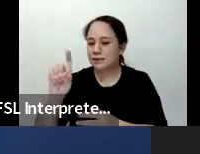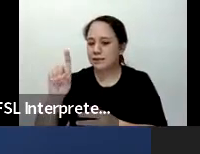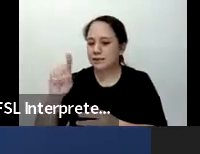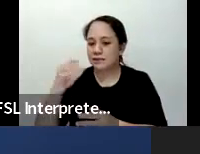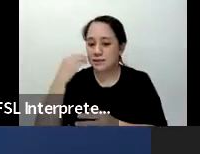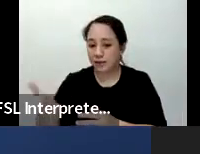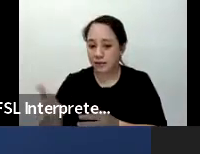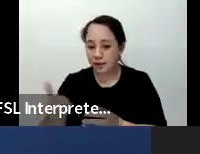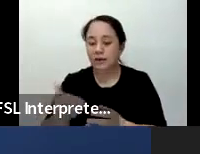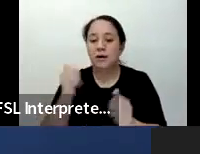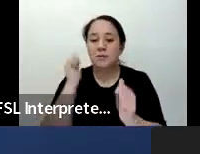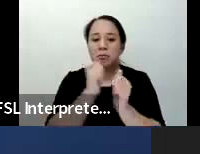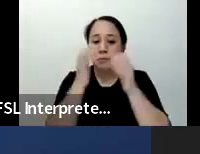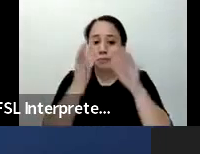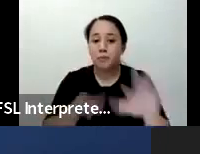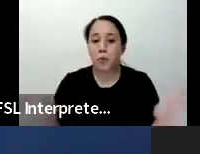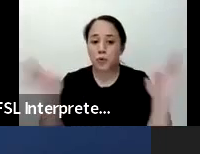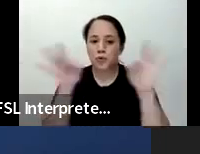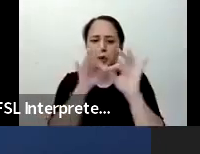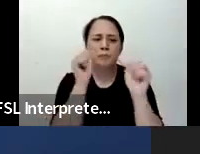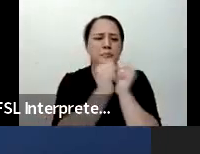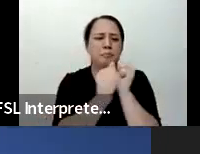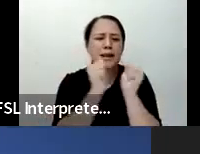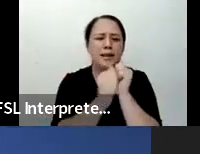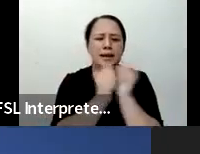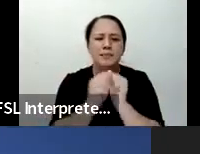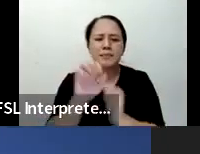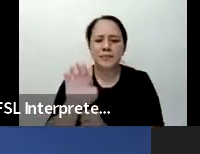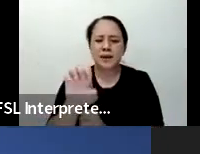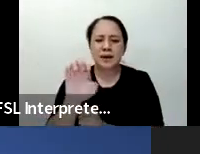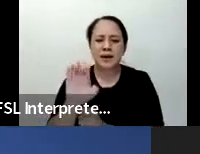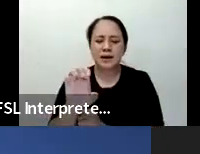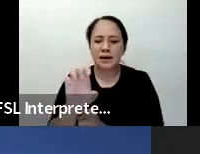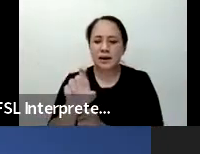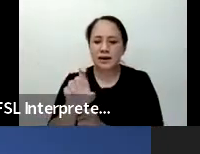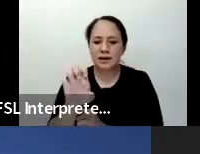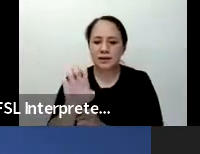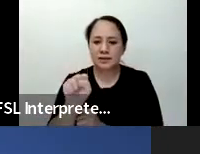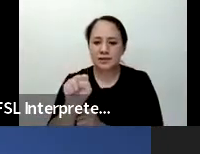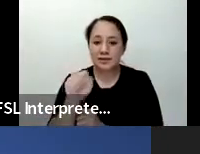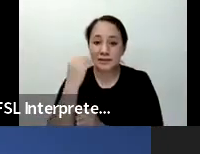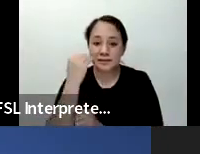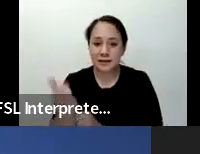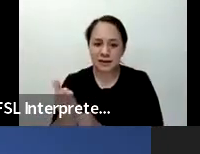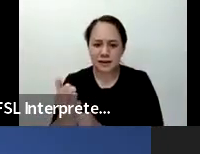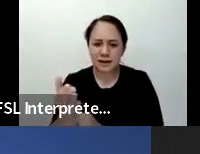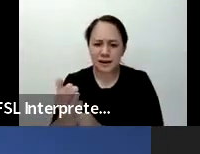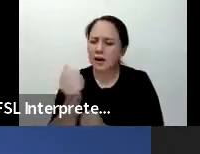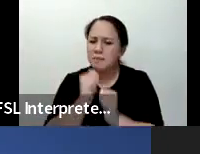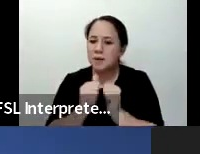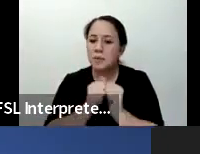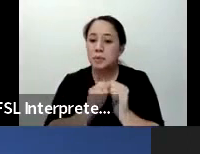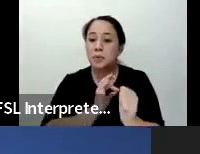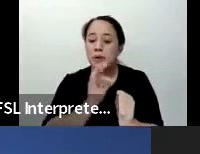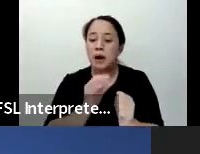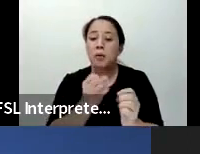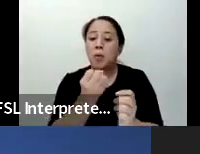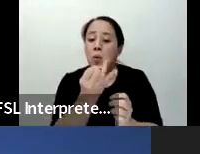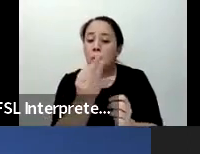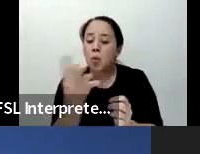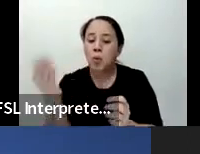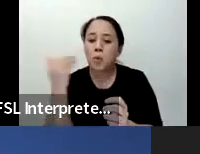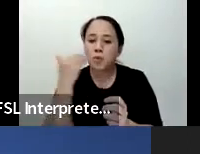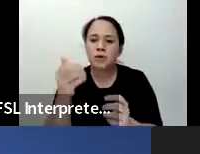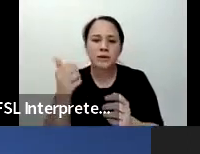deaths, it is very important to first define what are excess deaths. So formally, excess deaths is the number of deaths from all